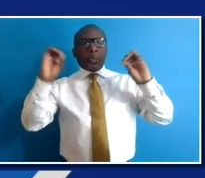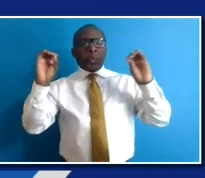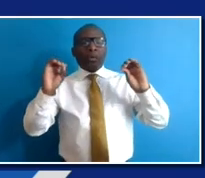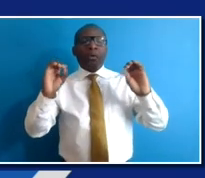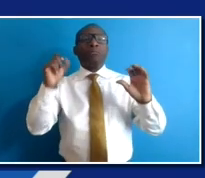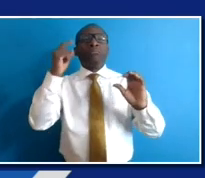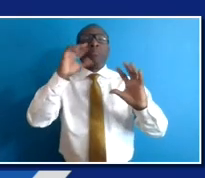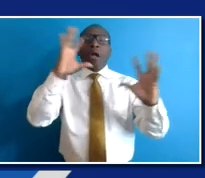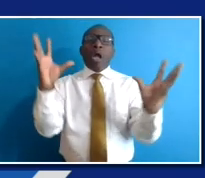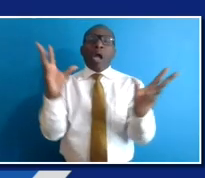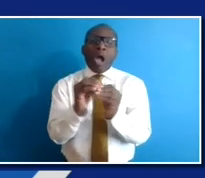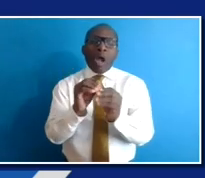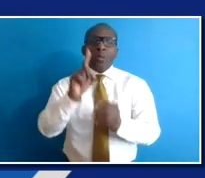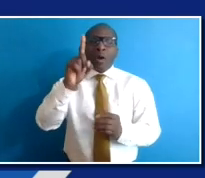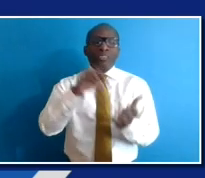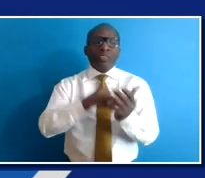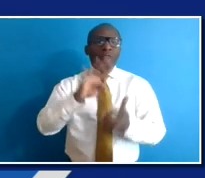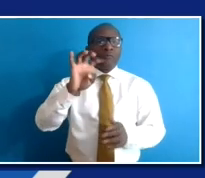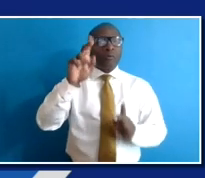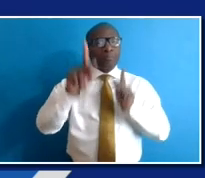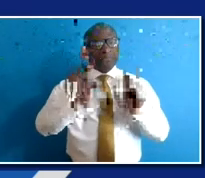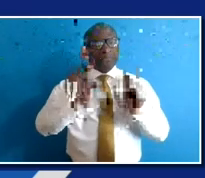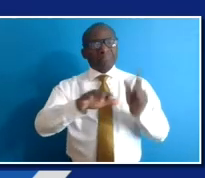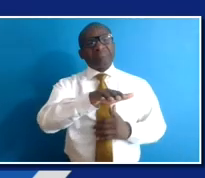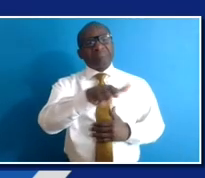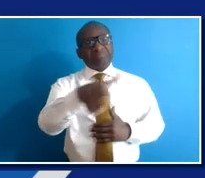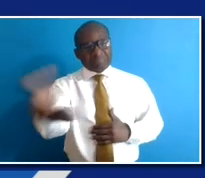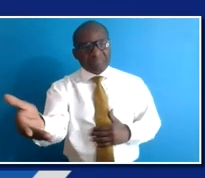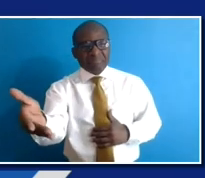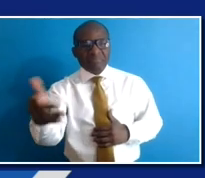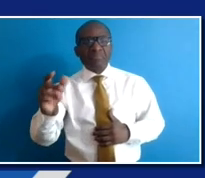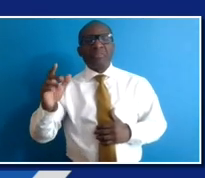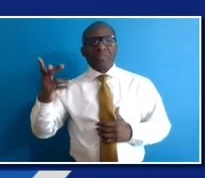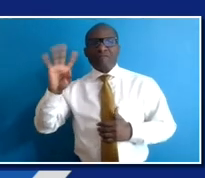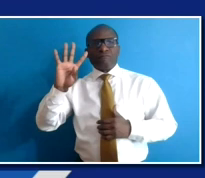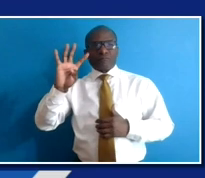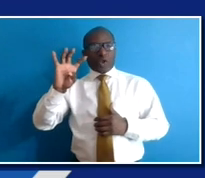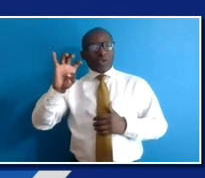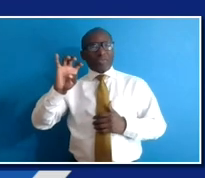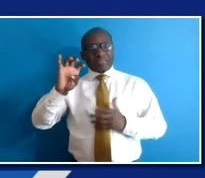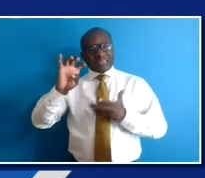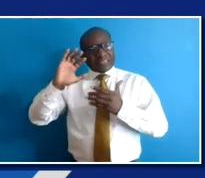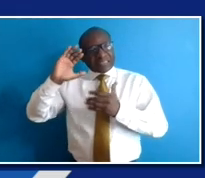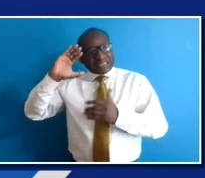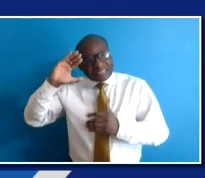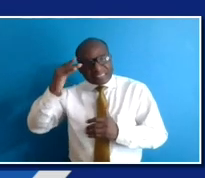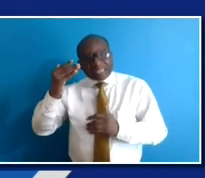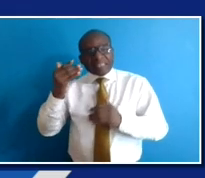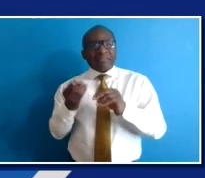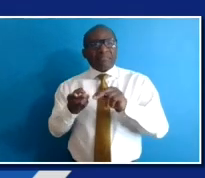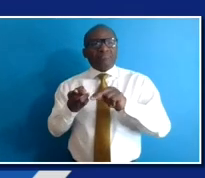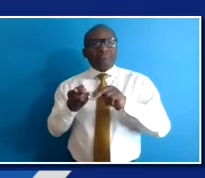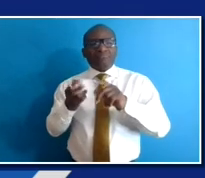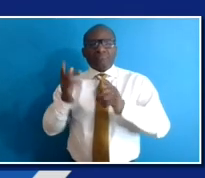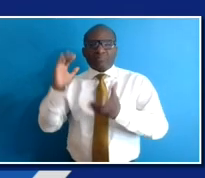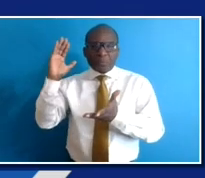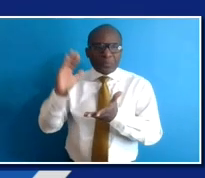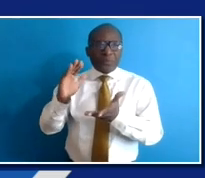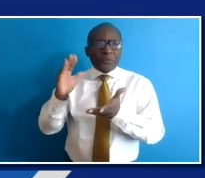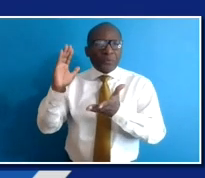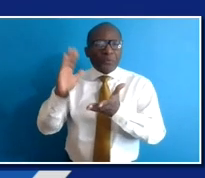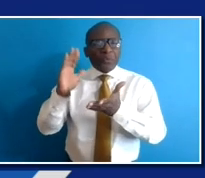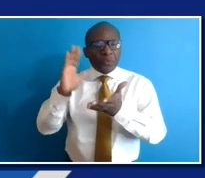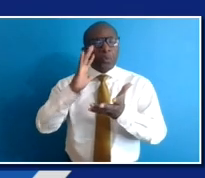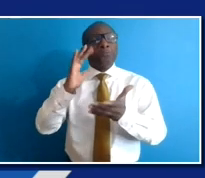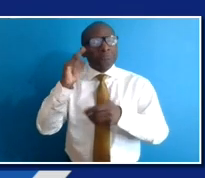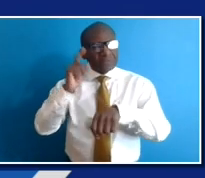now. We hope that will continue night after night. As that happens, we continue now in the middle of phase 2 to be able to enjoy things